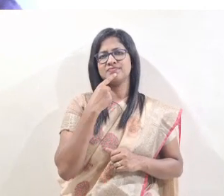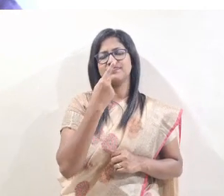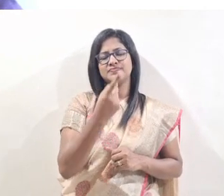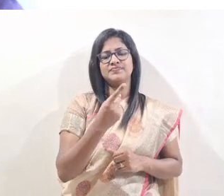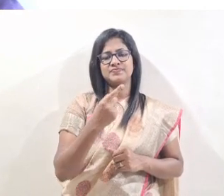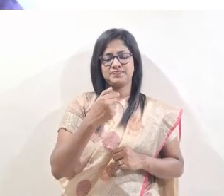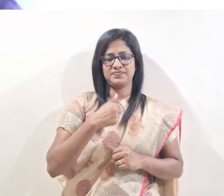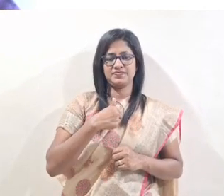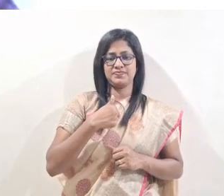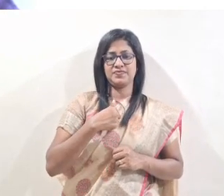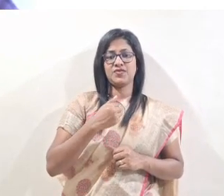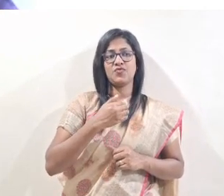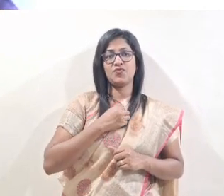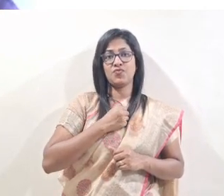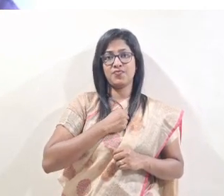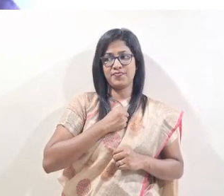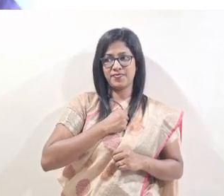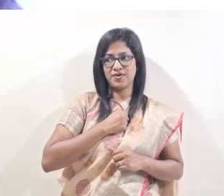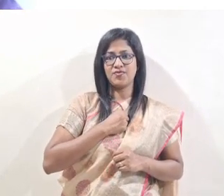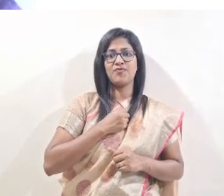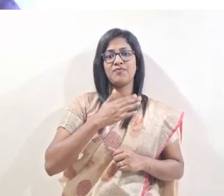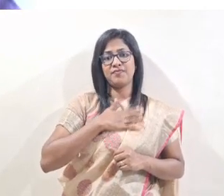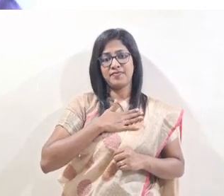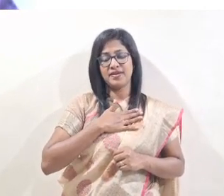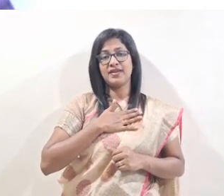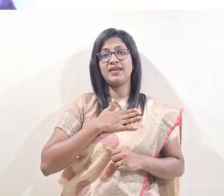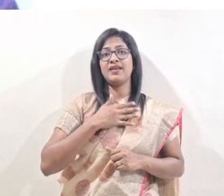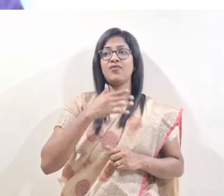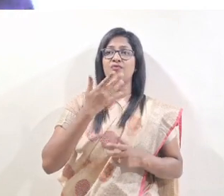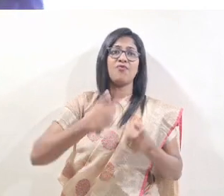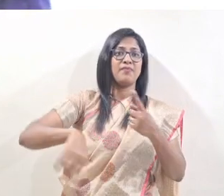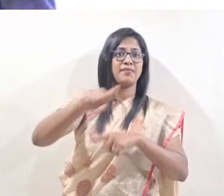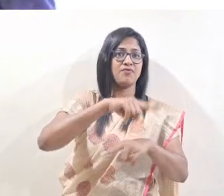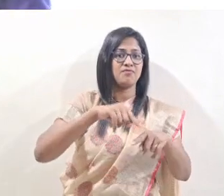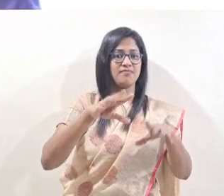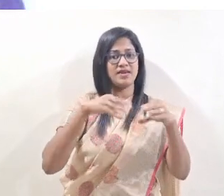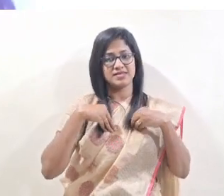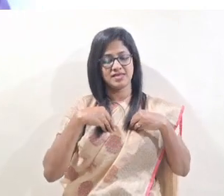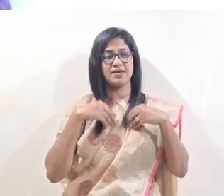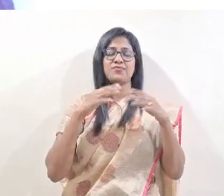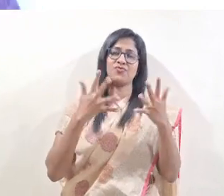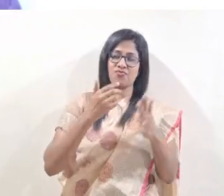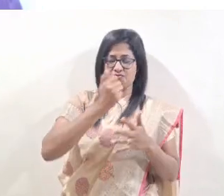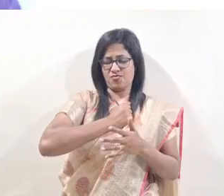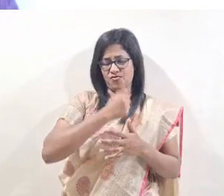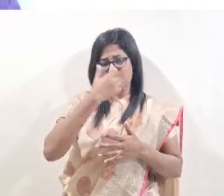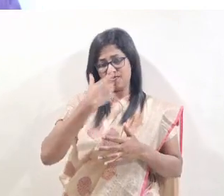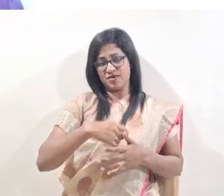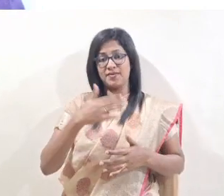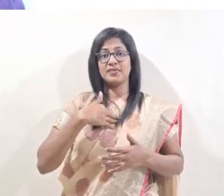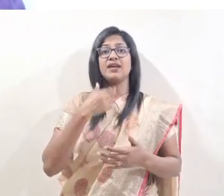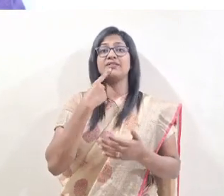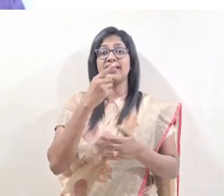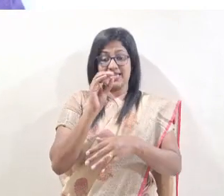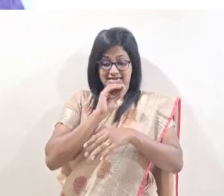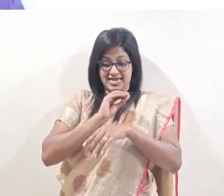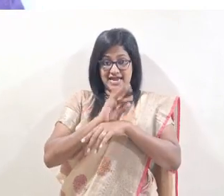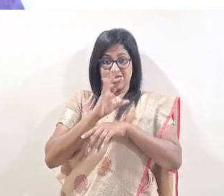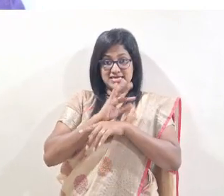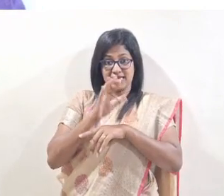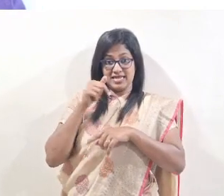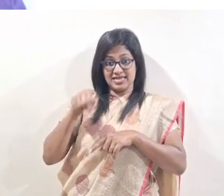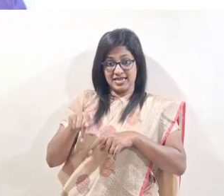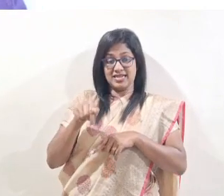I have, on my own, and this may or may not be acceptable to everybody. I say that the consultant